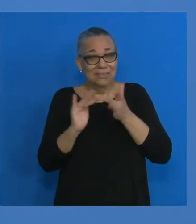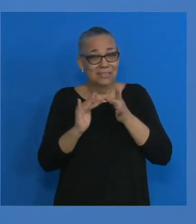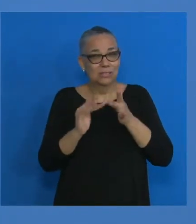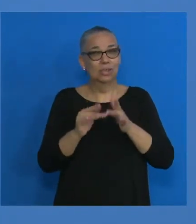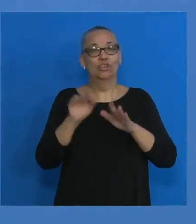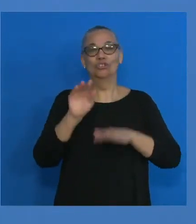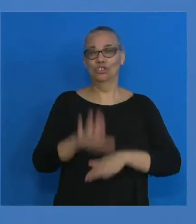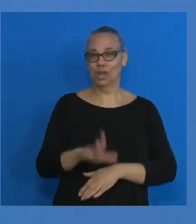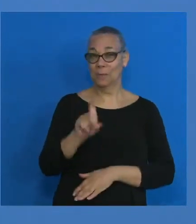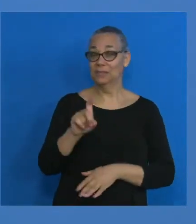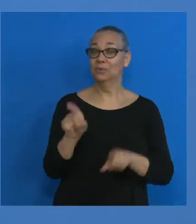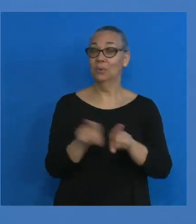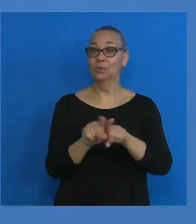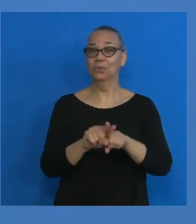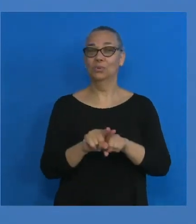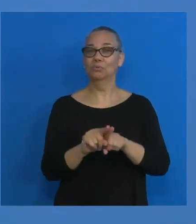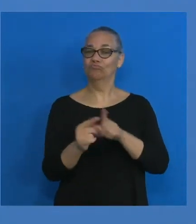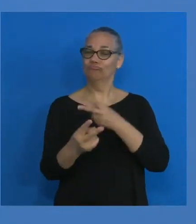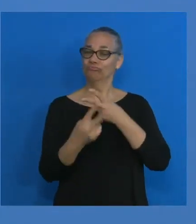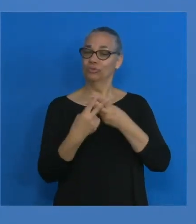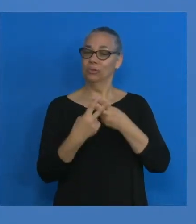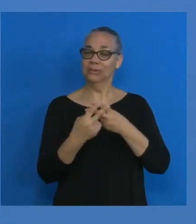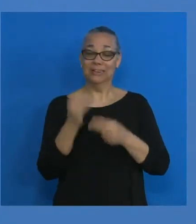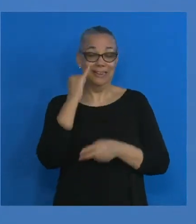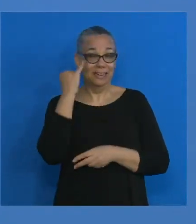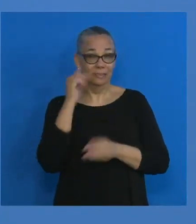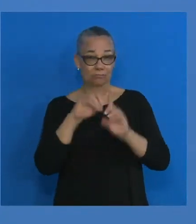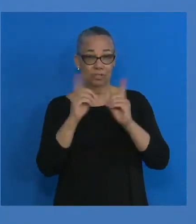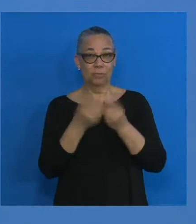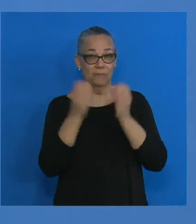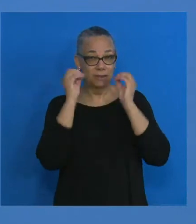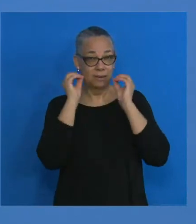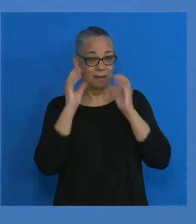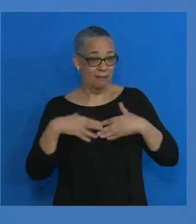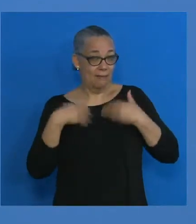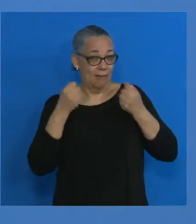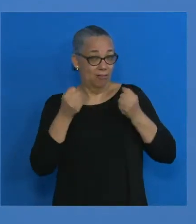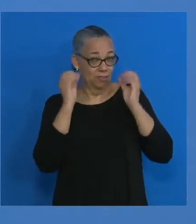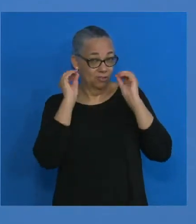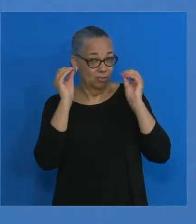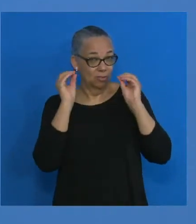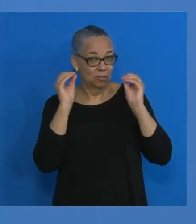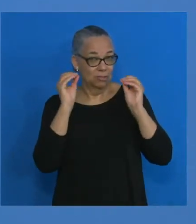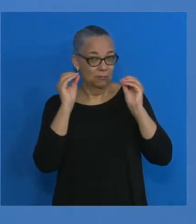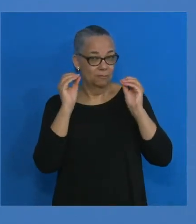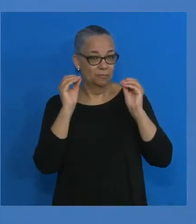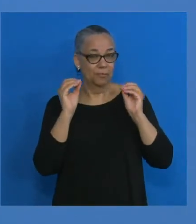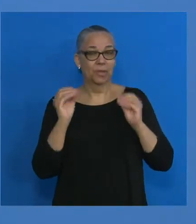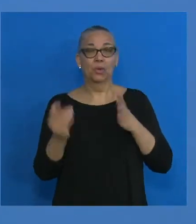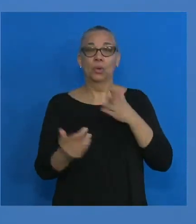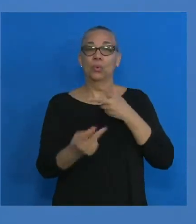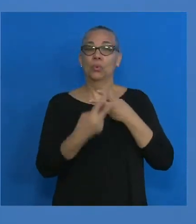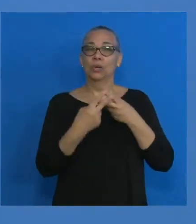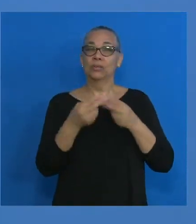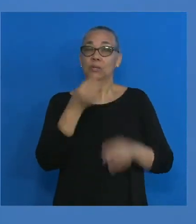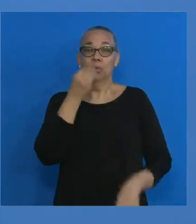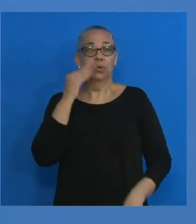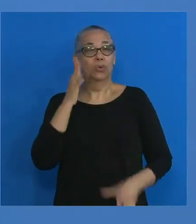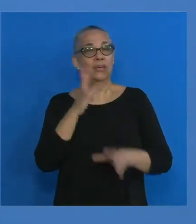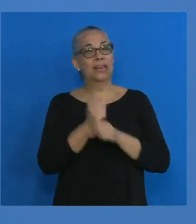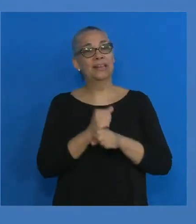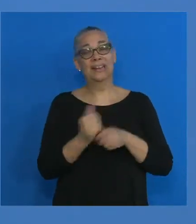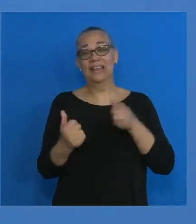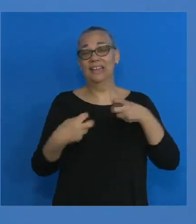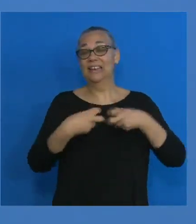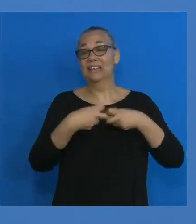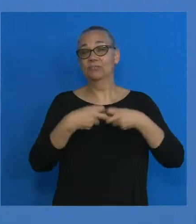also quarantine if directed by the Department of Health. Children who are quarantining at home will receive either electronic or hard copy